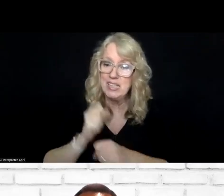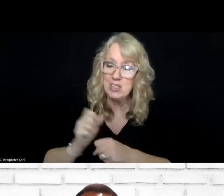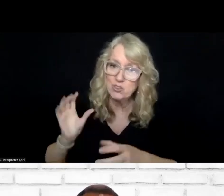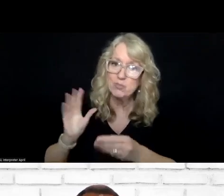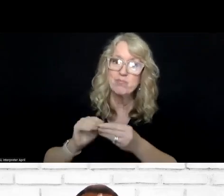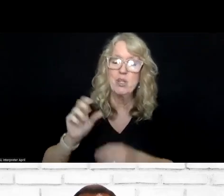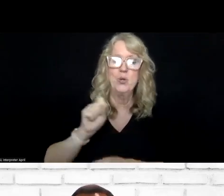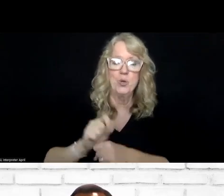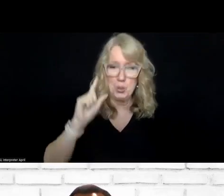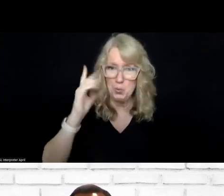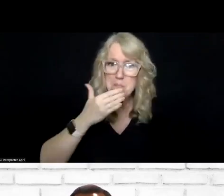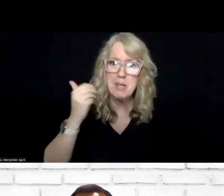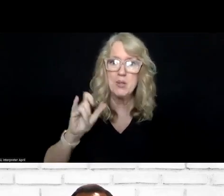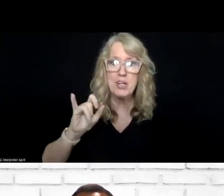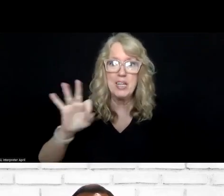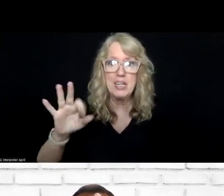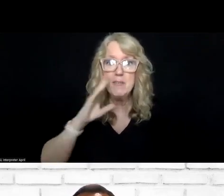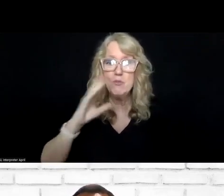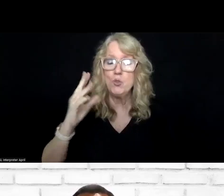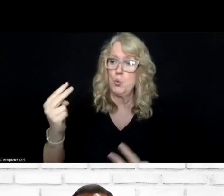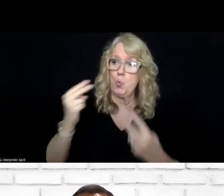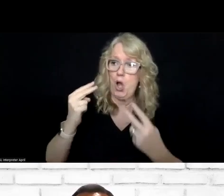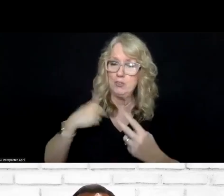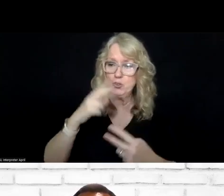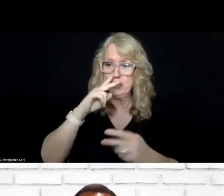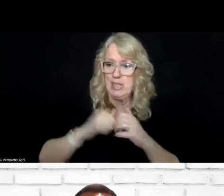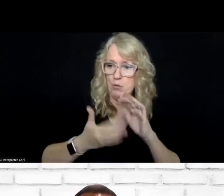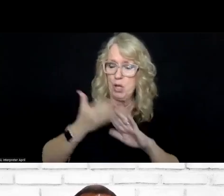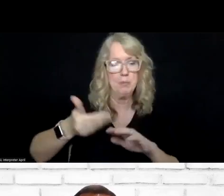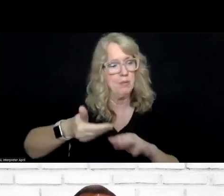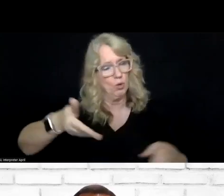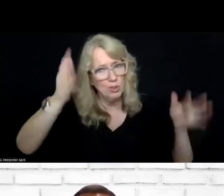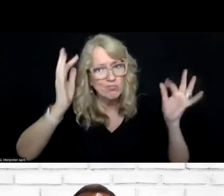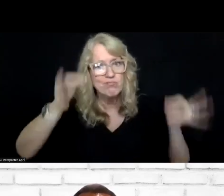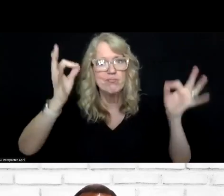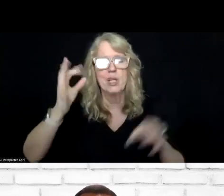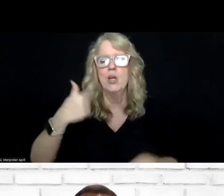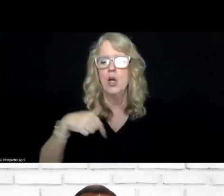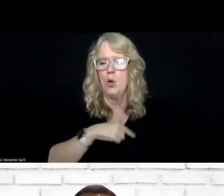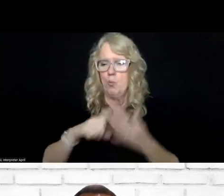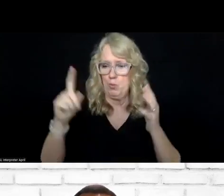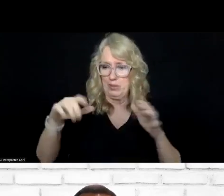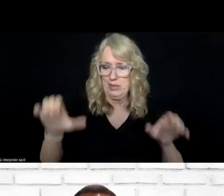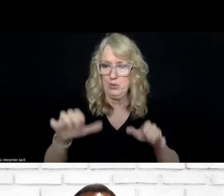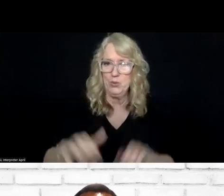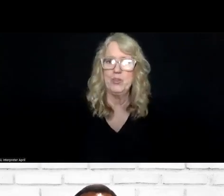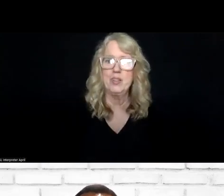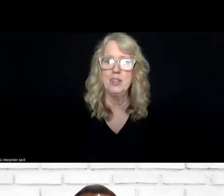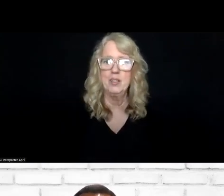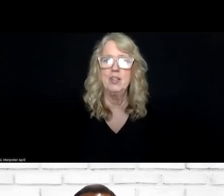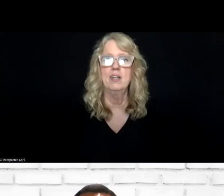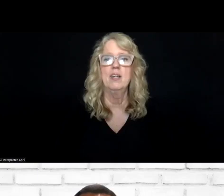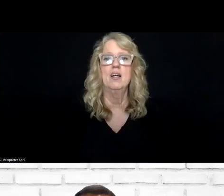Sims, wouldn't it be better if you watched to see how we operate before you pass judgment on what we need to do? And that